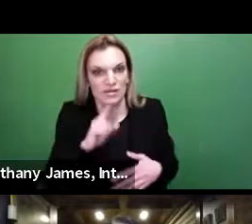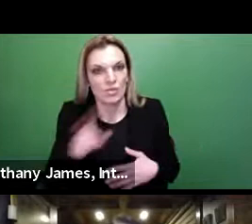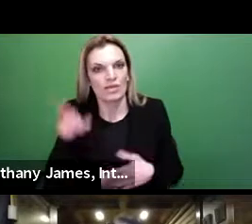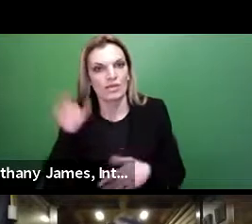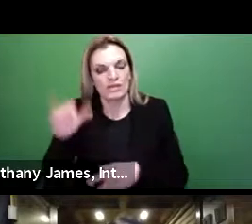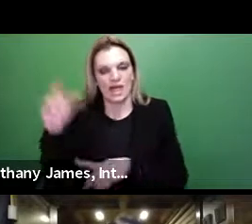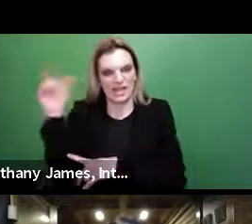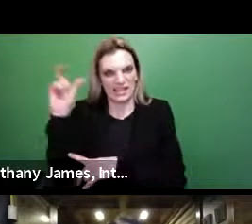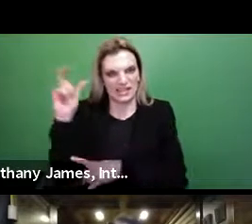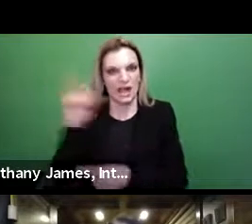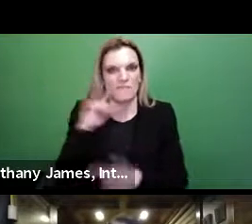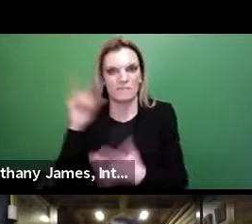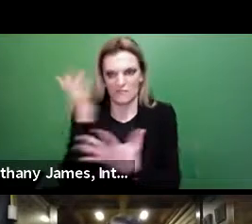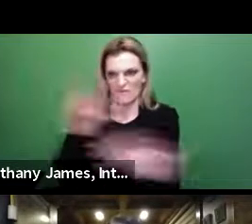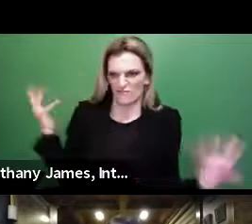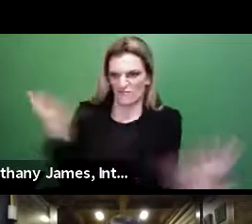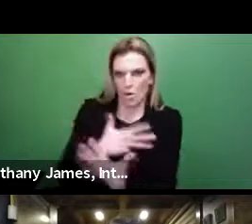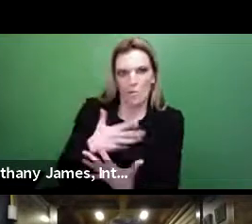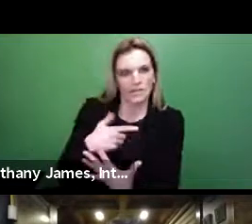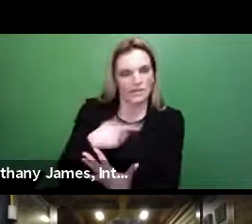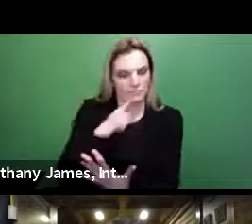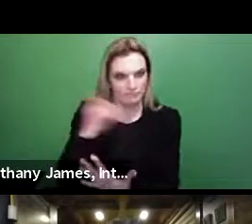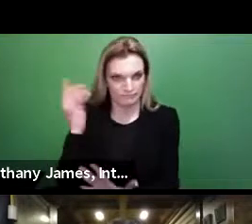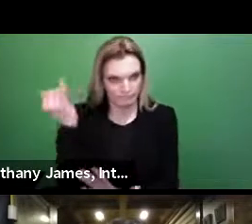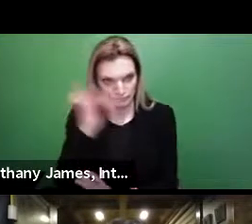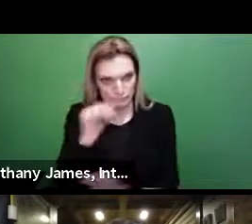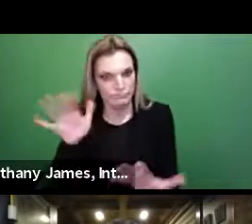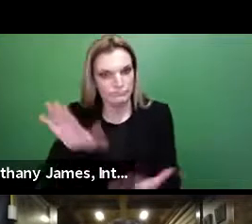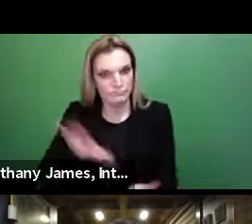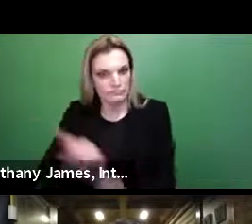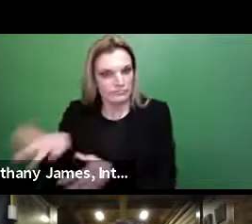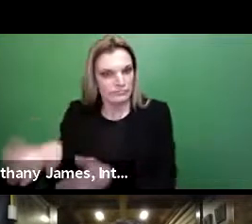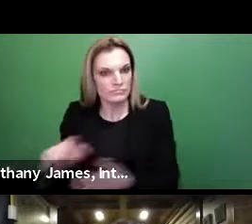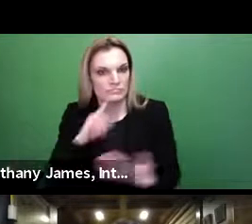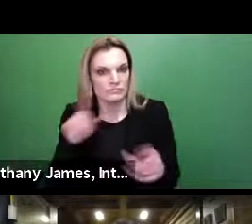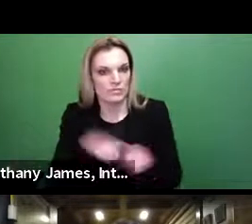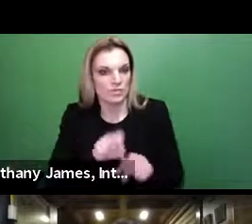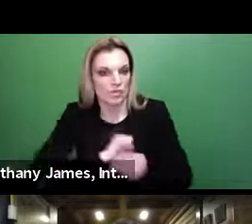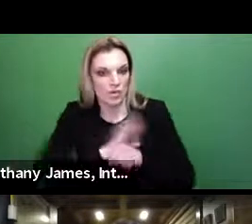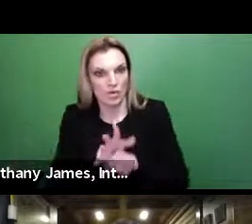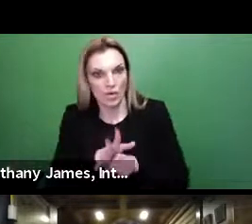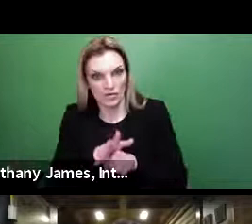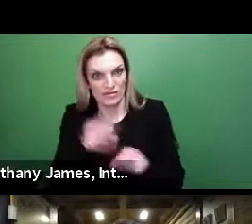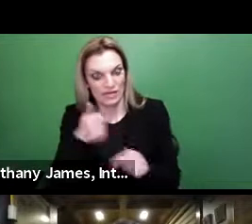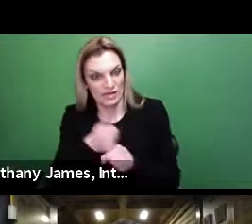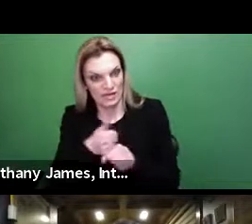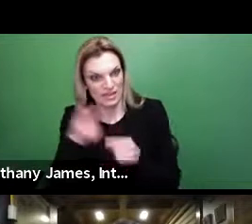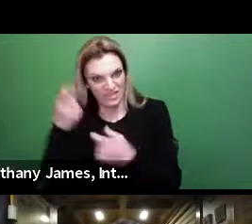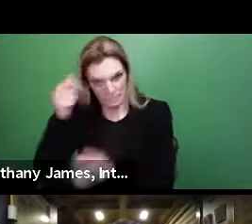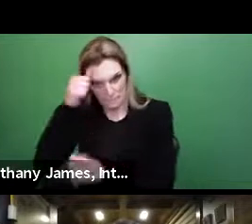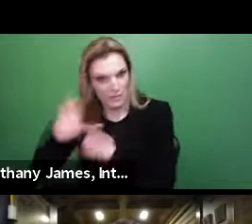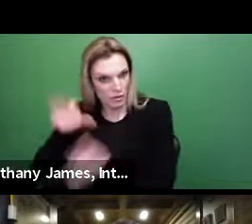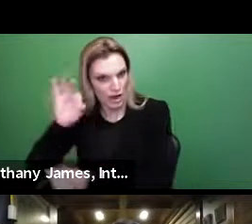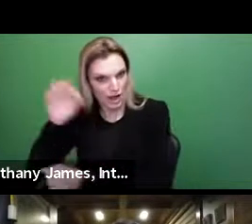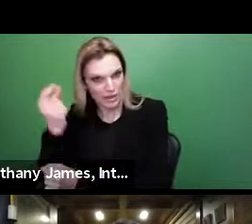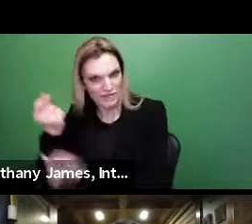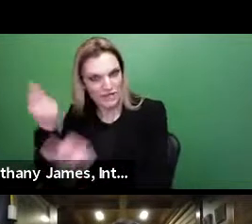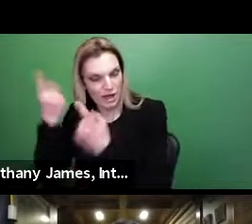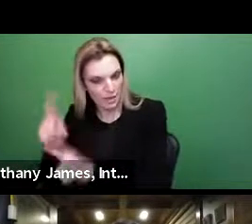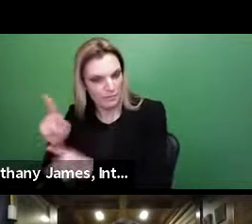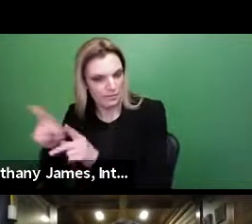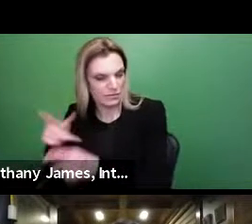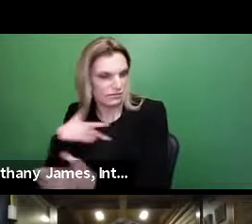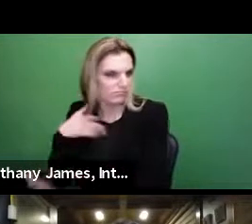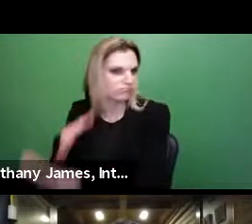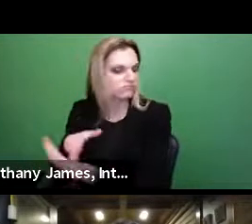current COVID-19 pandemic, which we've really seen a rise in hate crimes against East Asians. We're aware